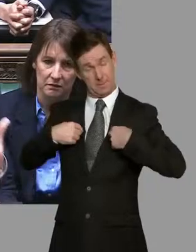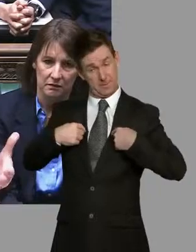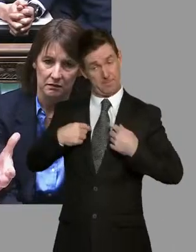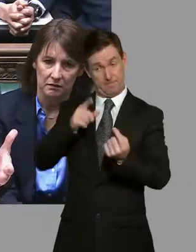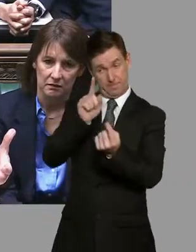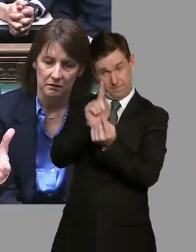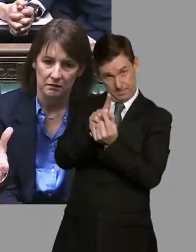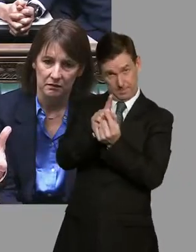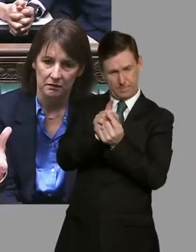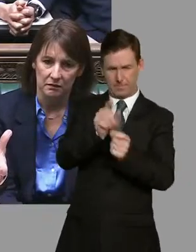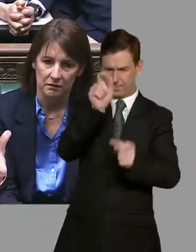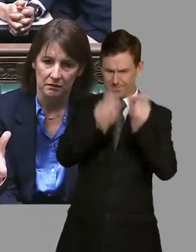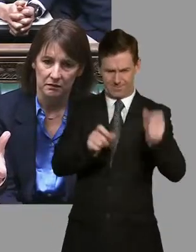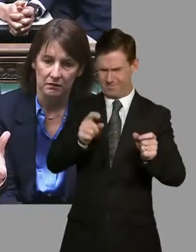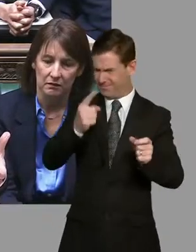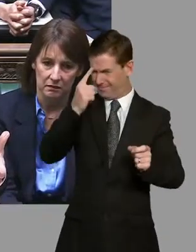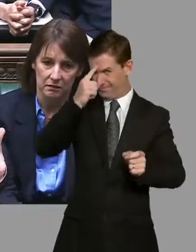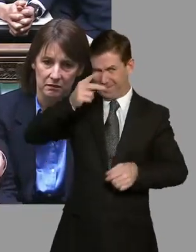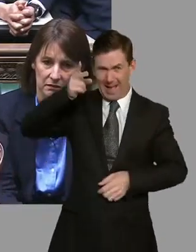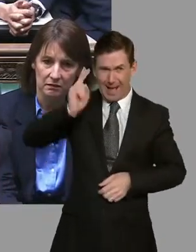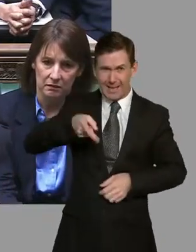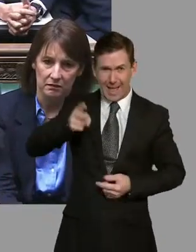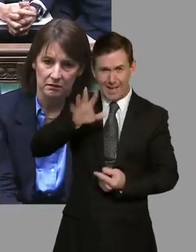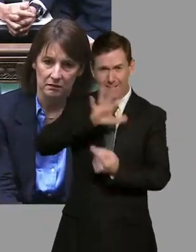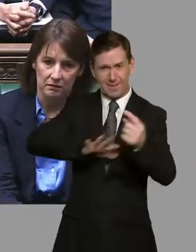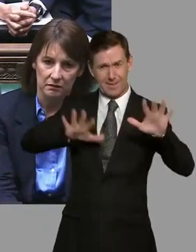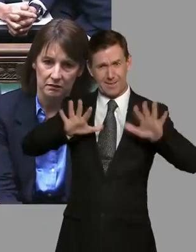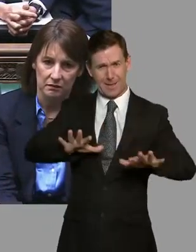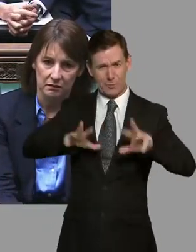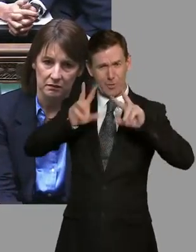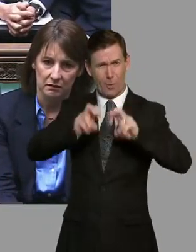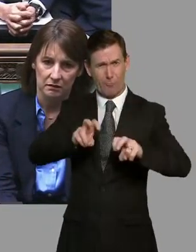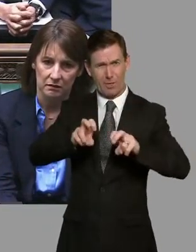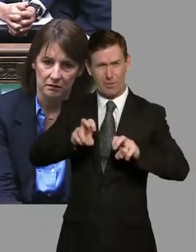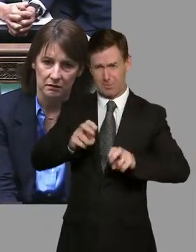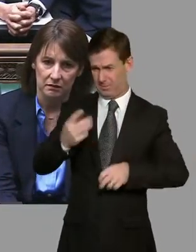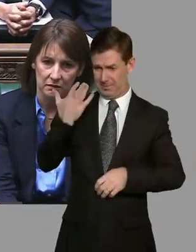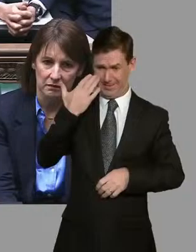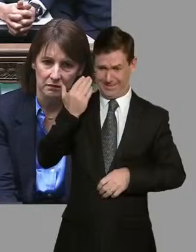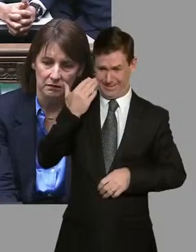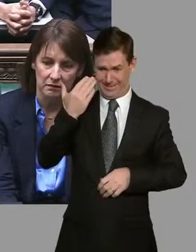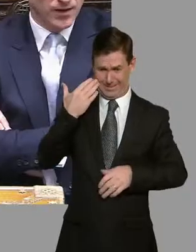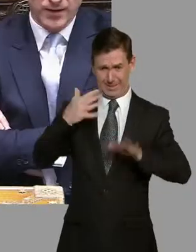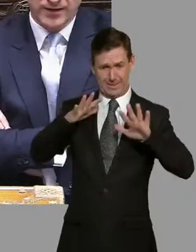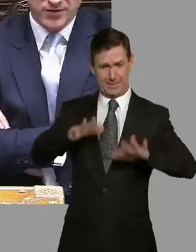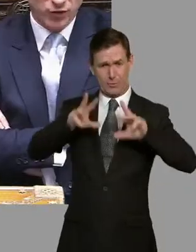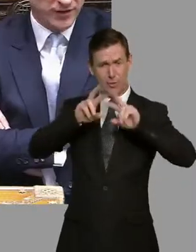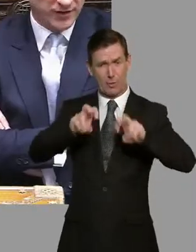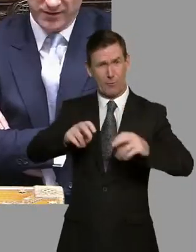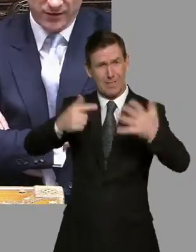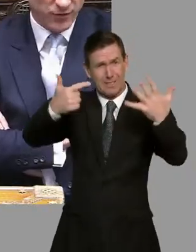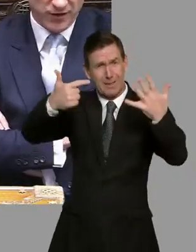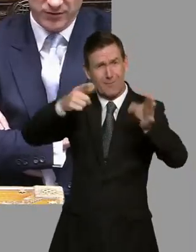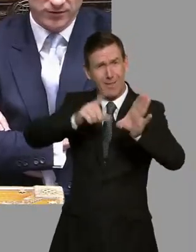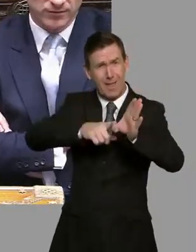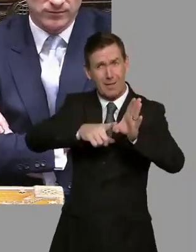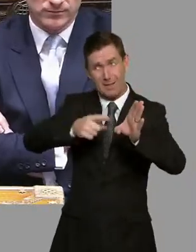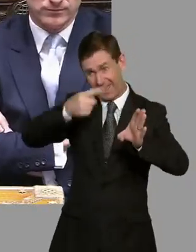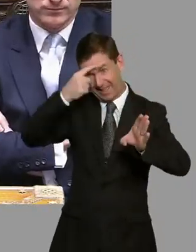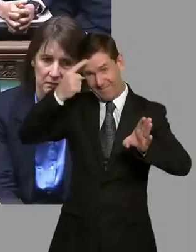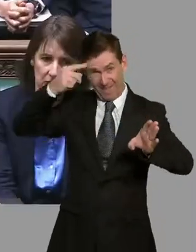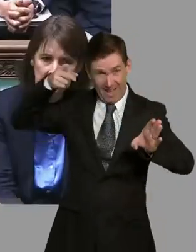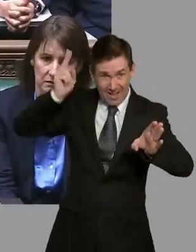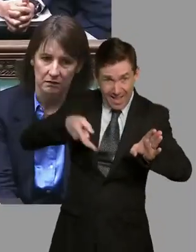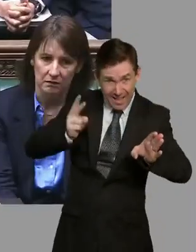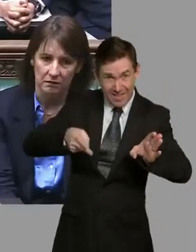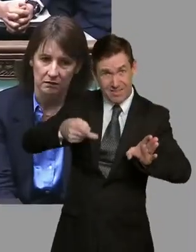inquiry. The last inquiry took 7 years. That would take us to 2031. Now,